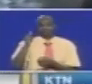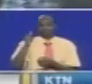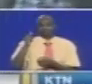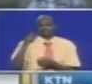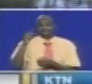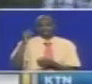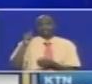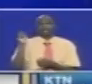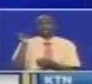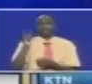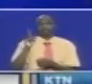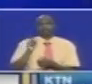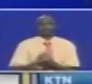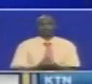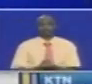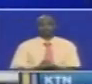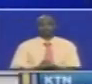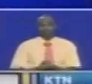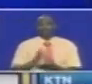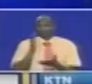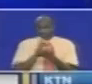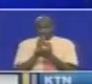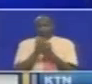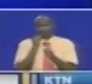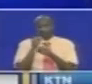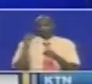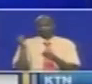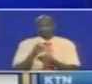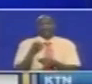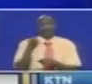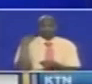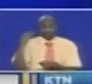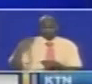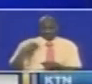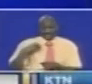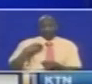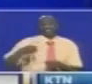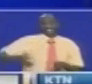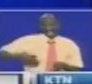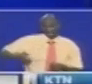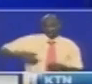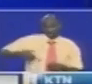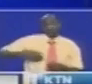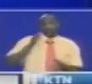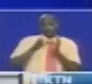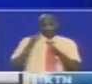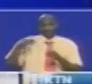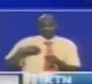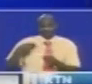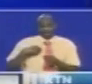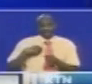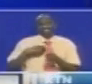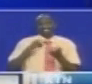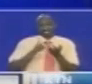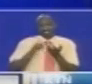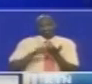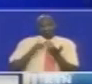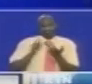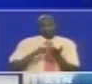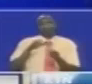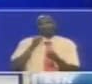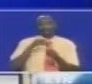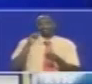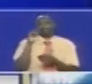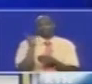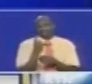Nairobi. So exactly 12 months ago, I was in Gatundu preparing for the tallying of votes after the March 4th